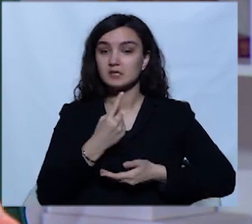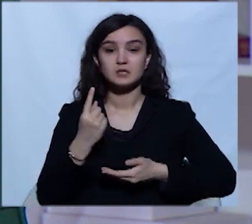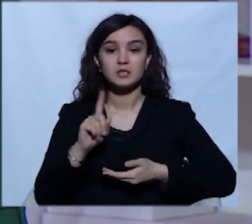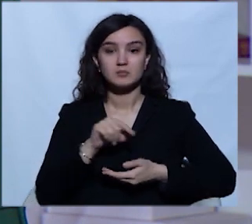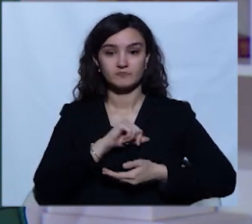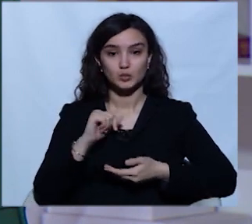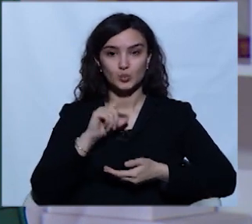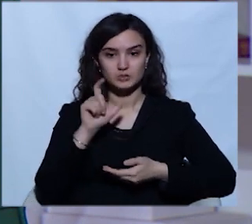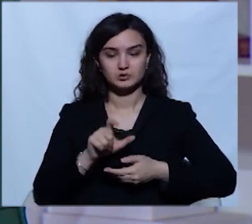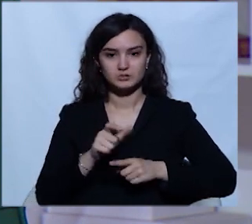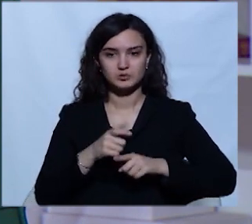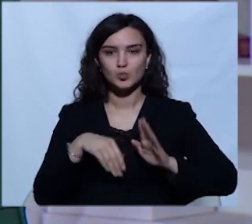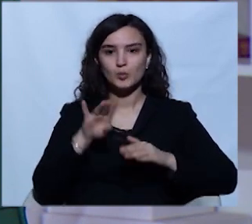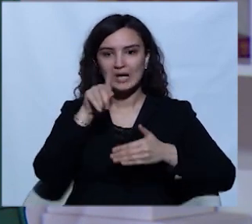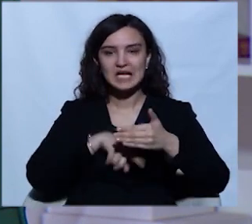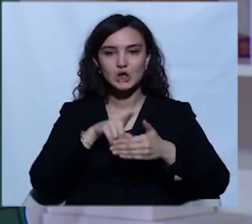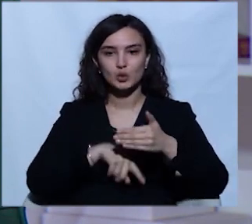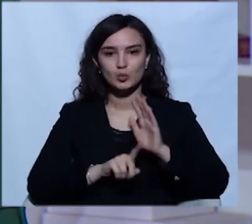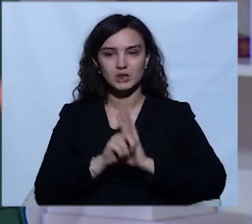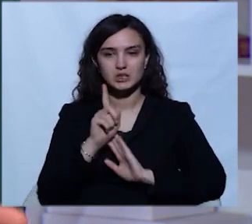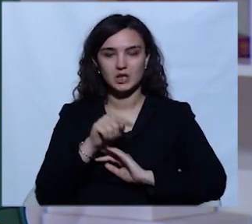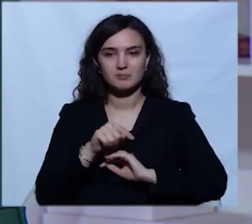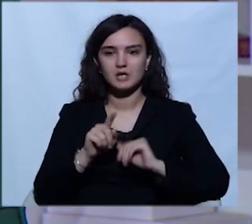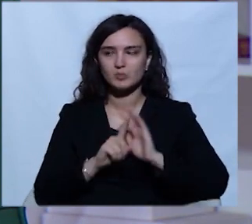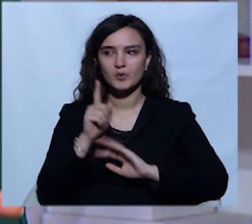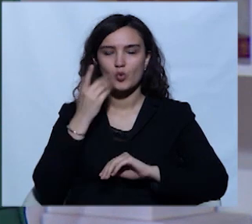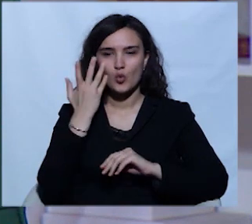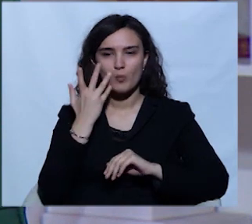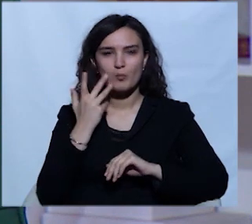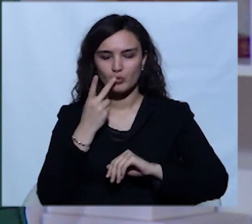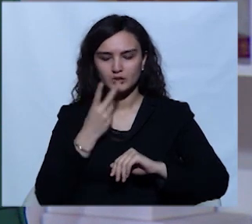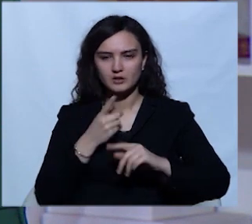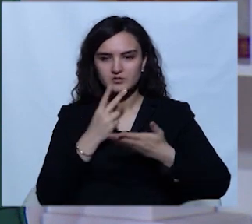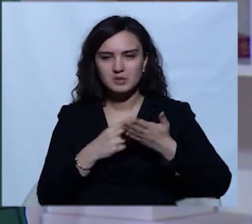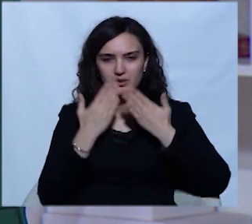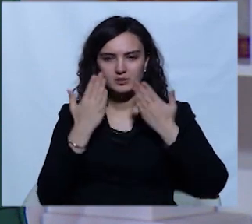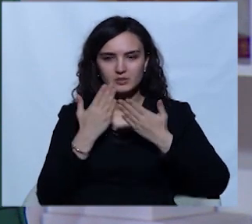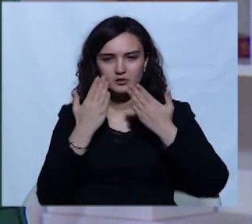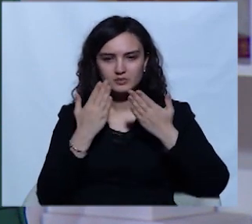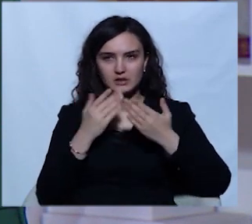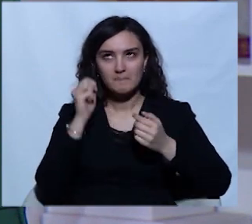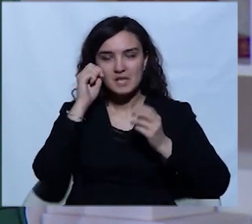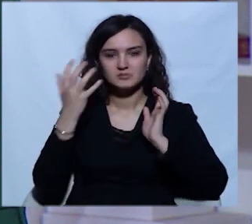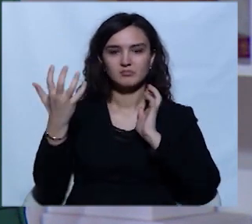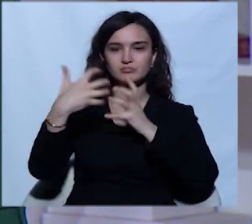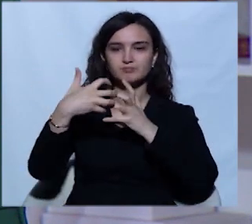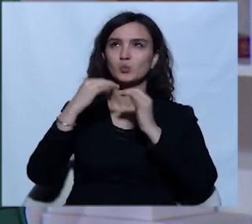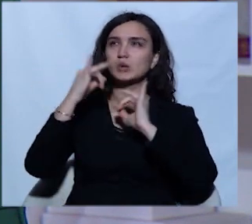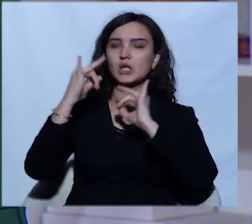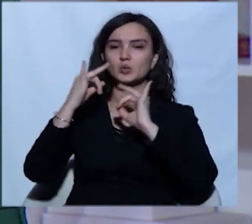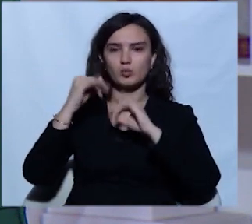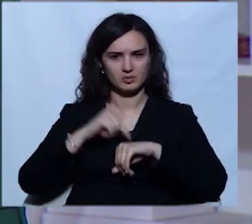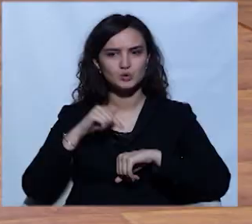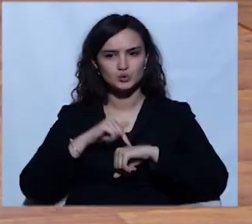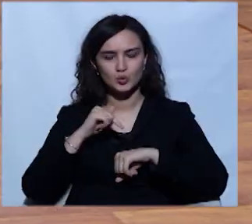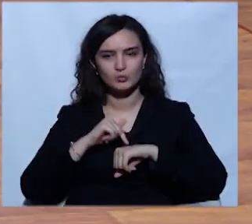he becomes more religious. He finds comfort in the Bible and his relationship with God, so he feels a